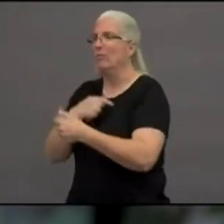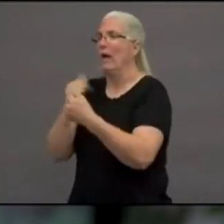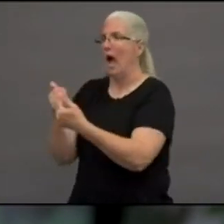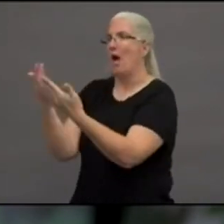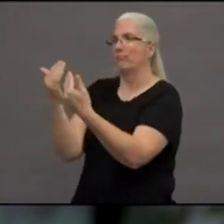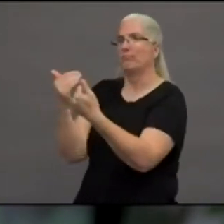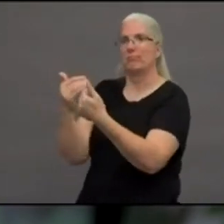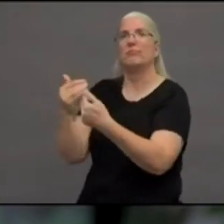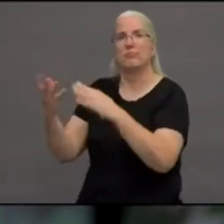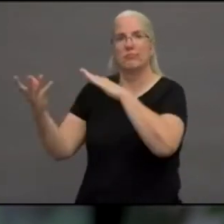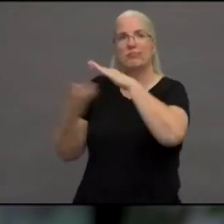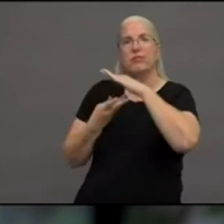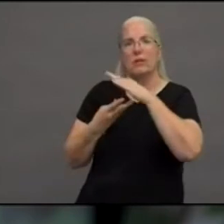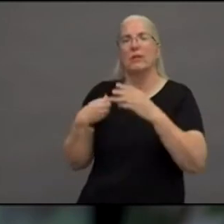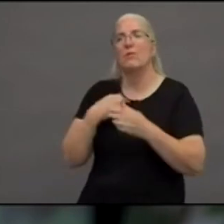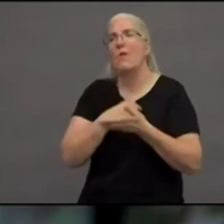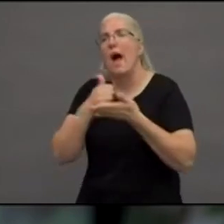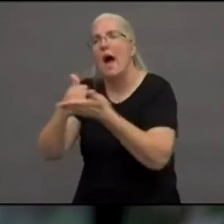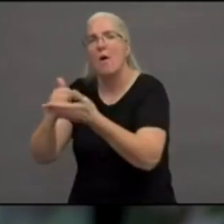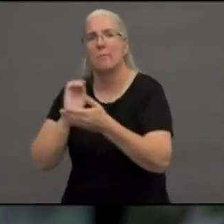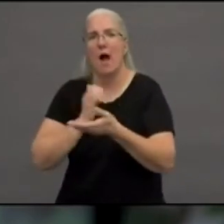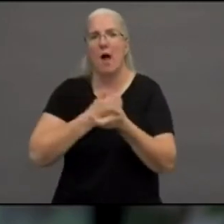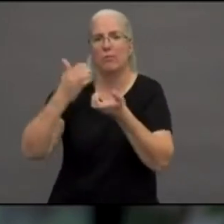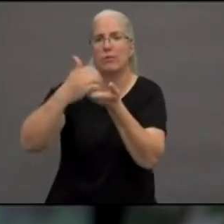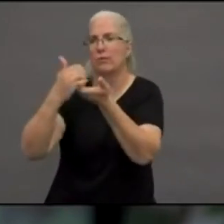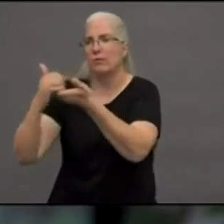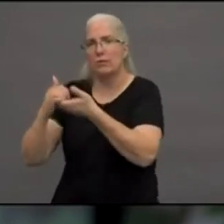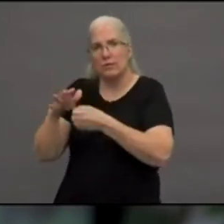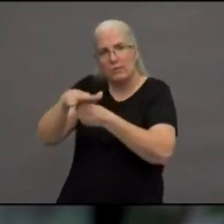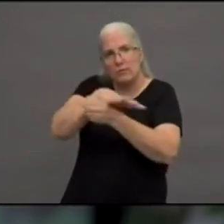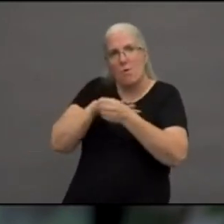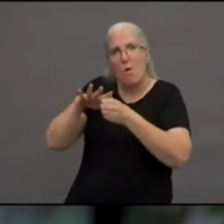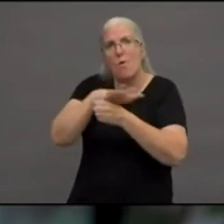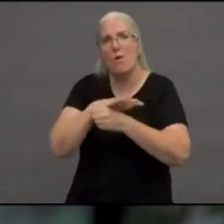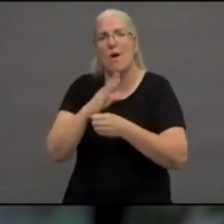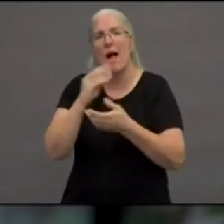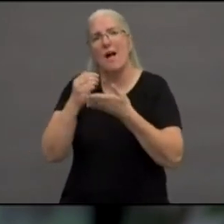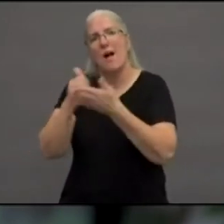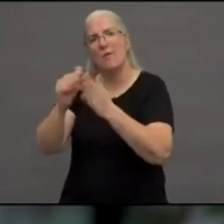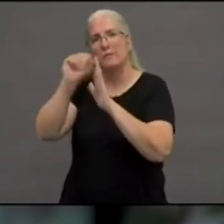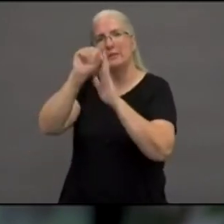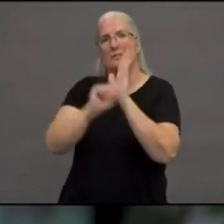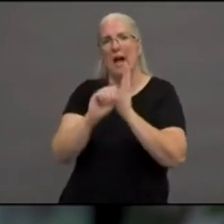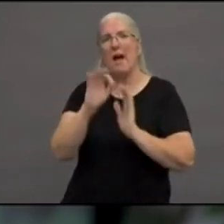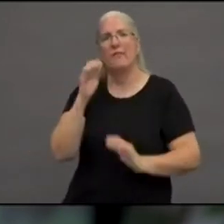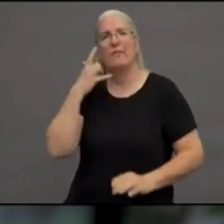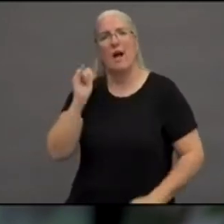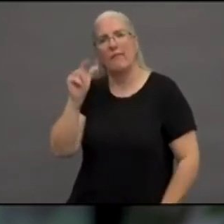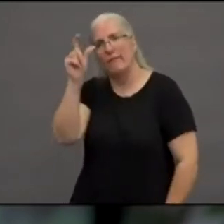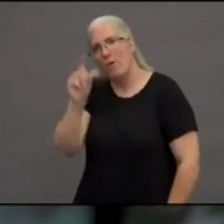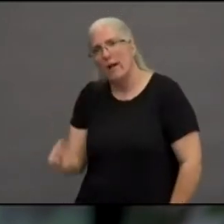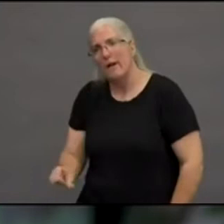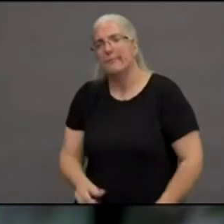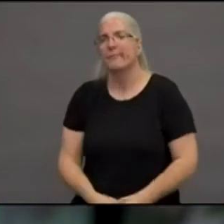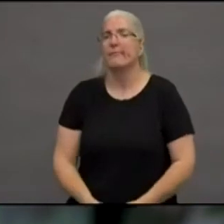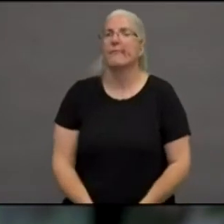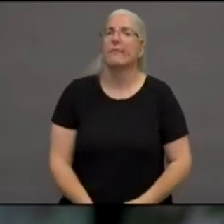or other parts of the state. If other hospitals were to